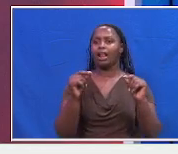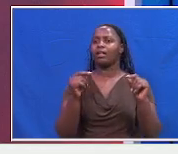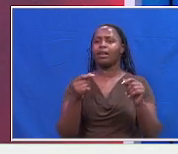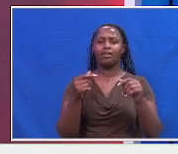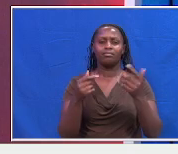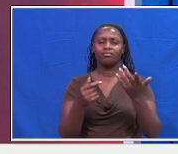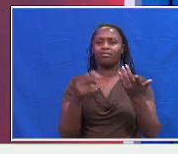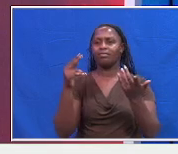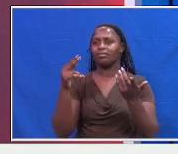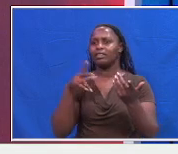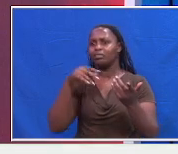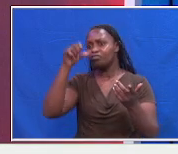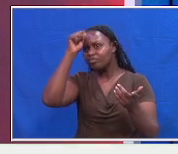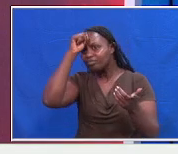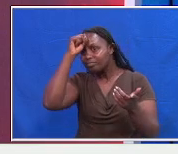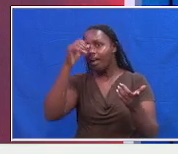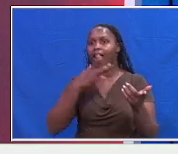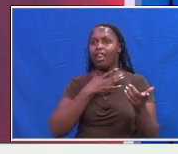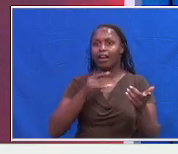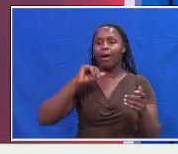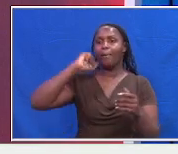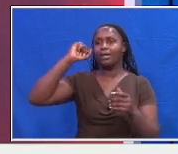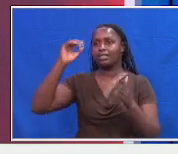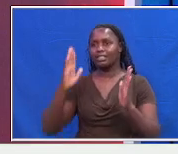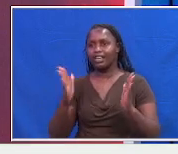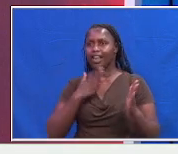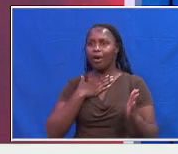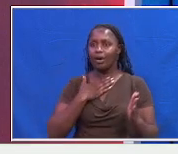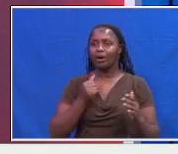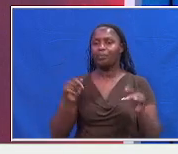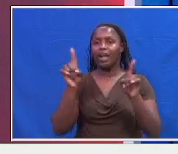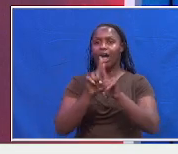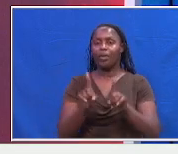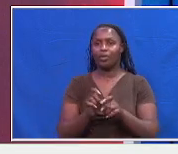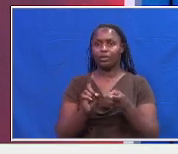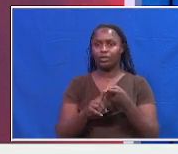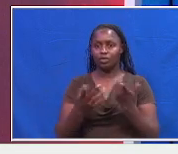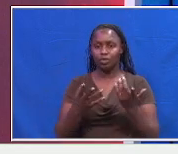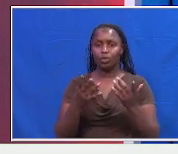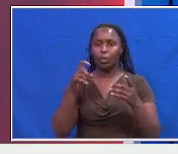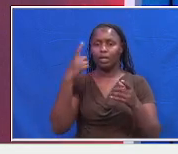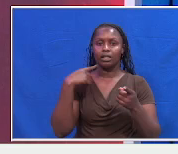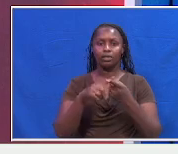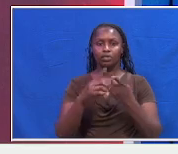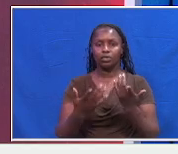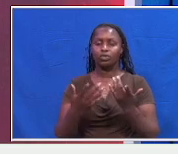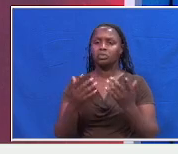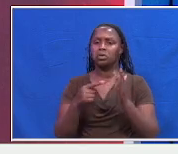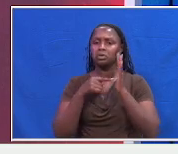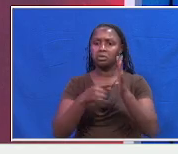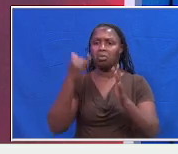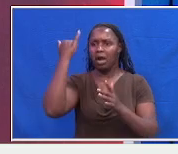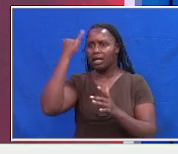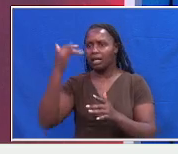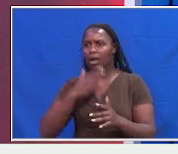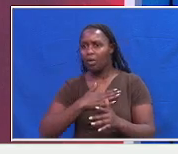make. And that also gives us as an opportunity as Africans to project our intellect, to project our ideas, and actually help